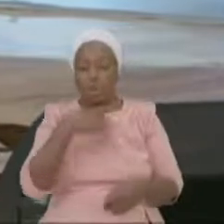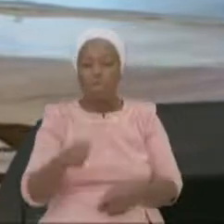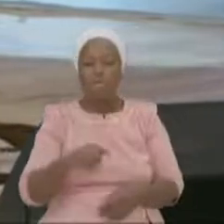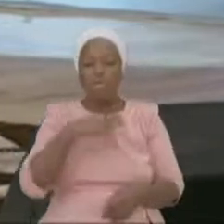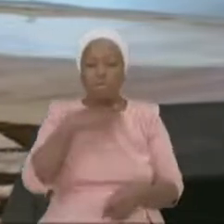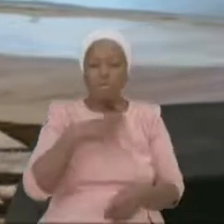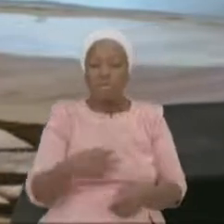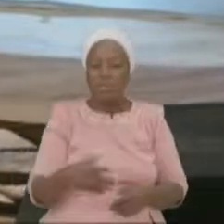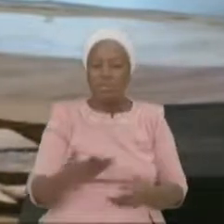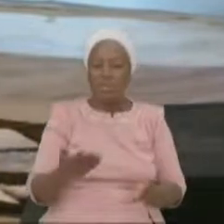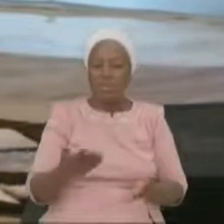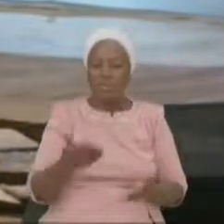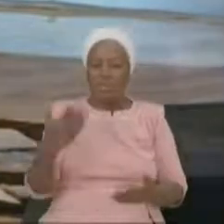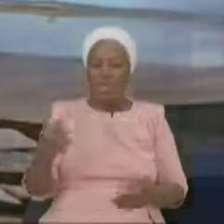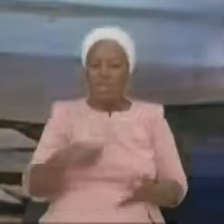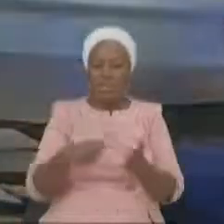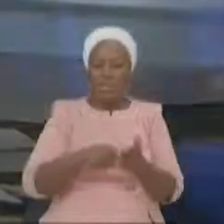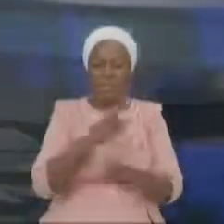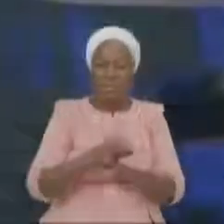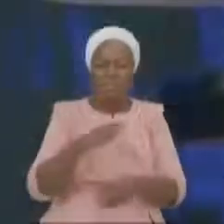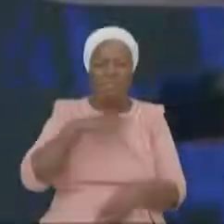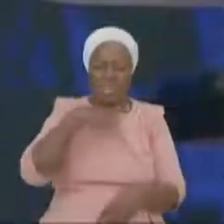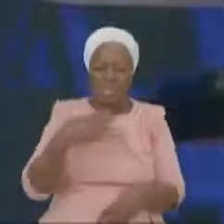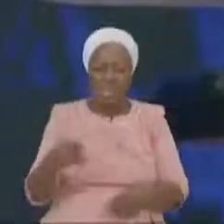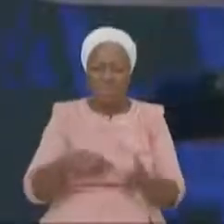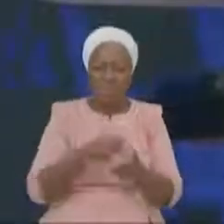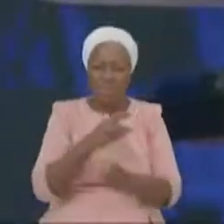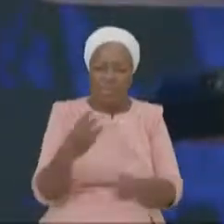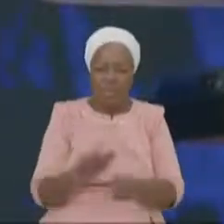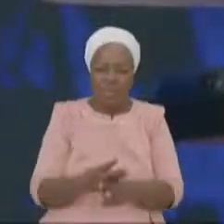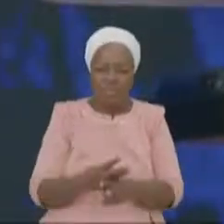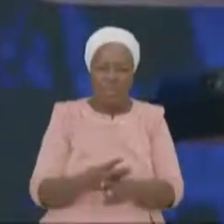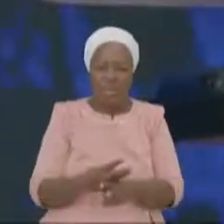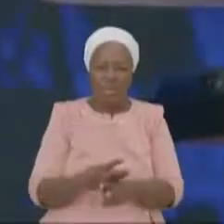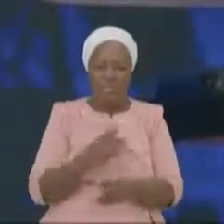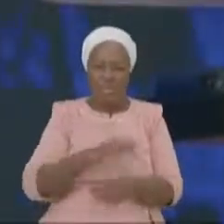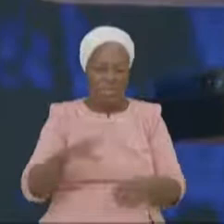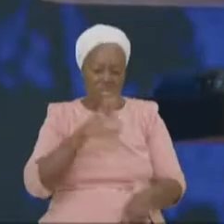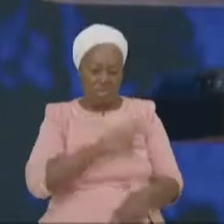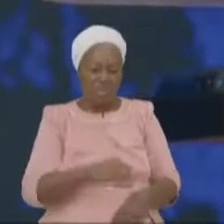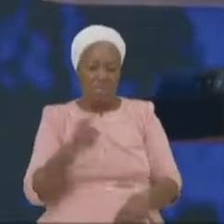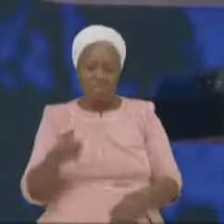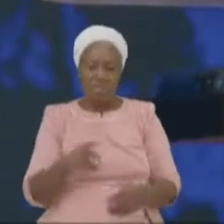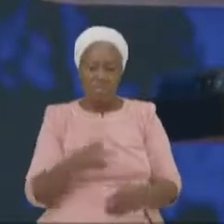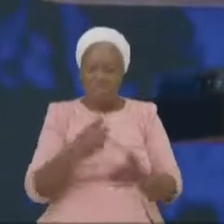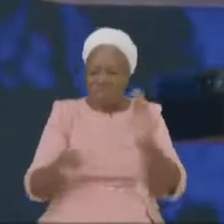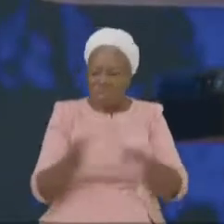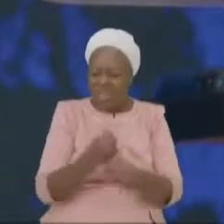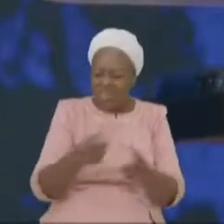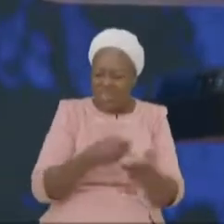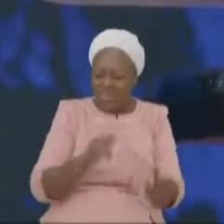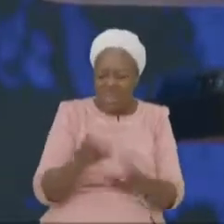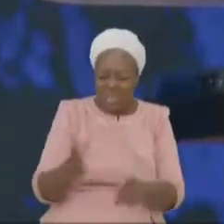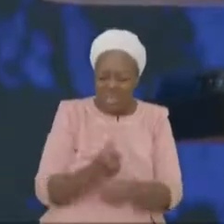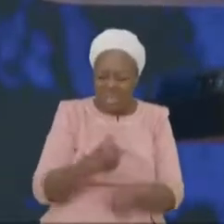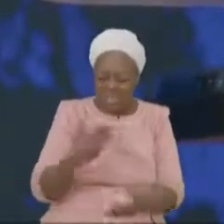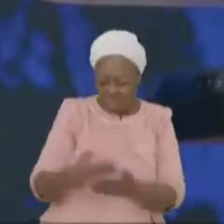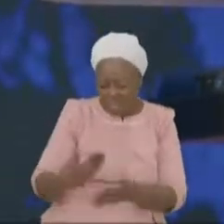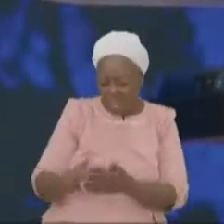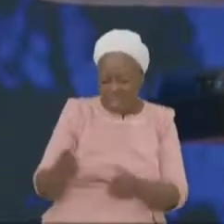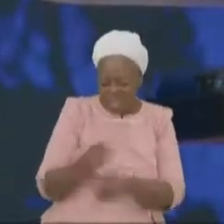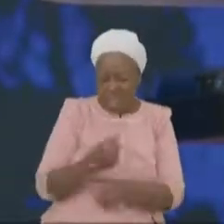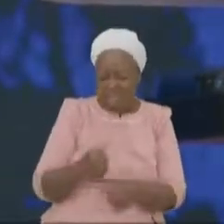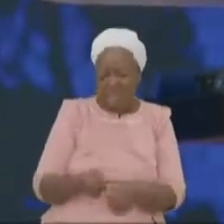interest you. What do they get in their corruption? They get money, they get property, they get